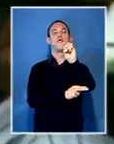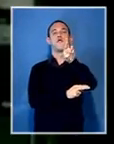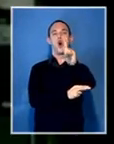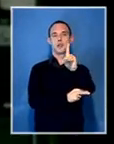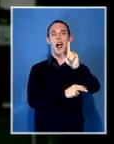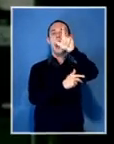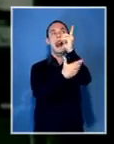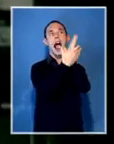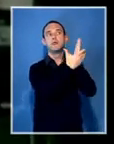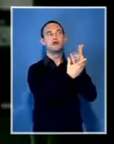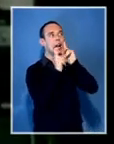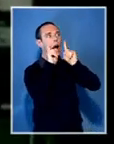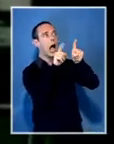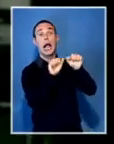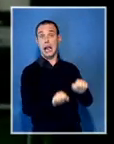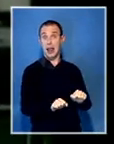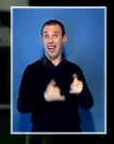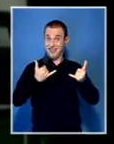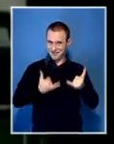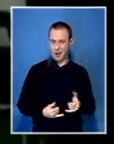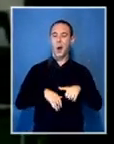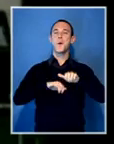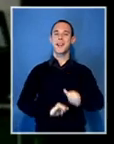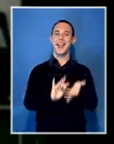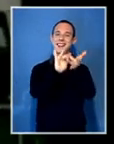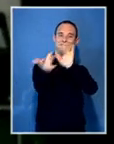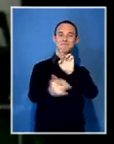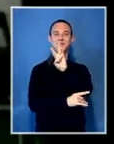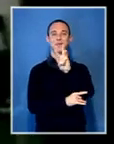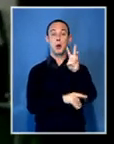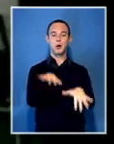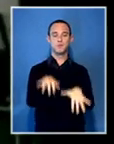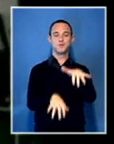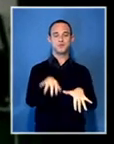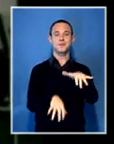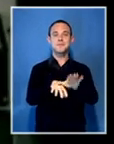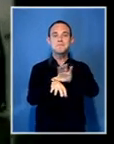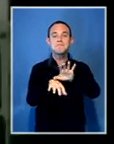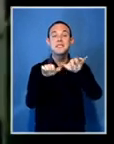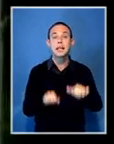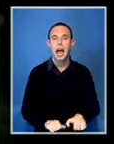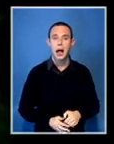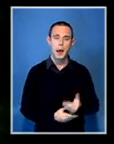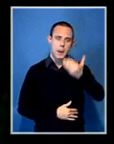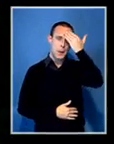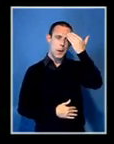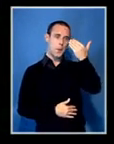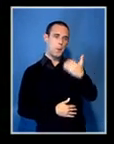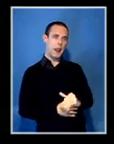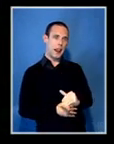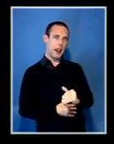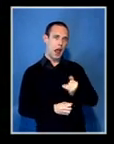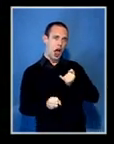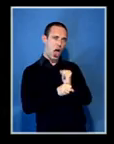together videos of the movement's events. As you may all know, you've actually arrived a little early and caught us a bit on the